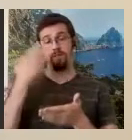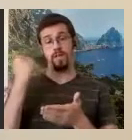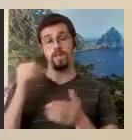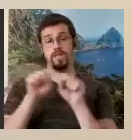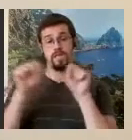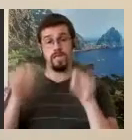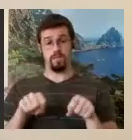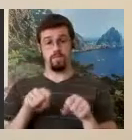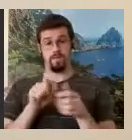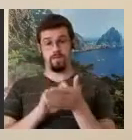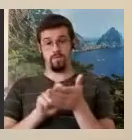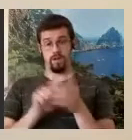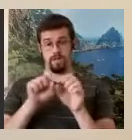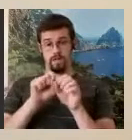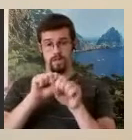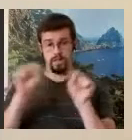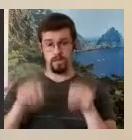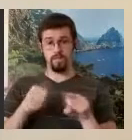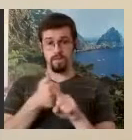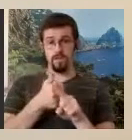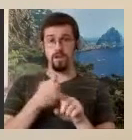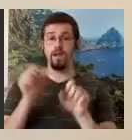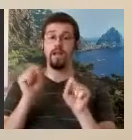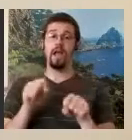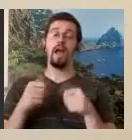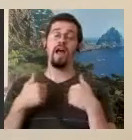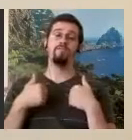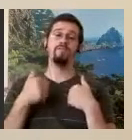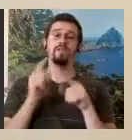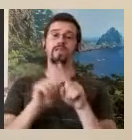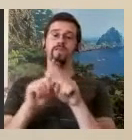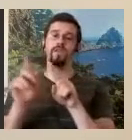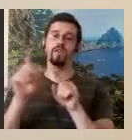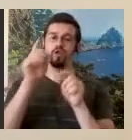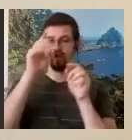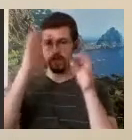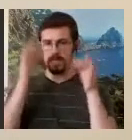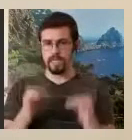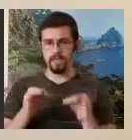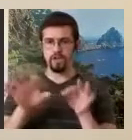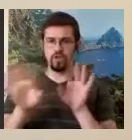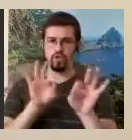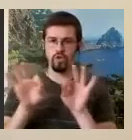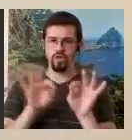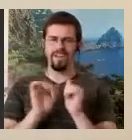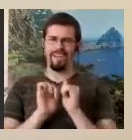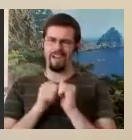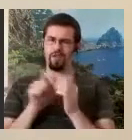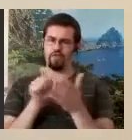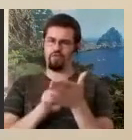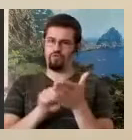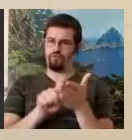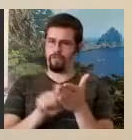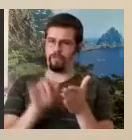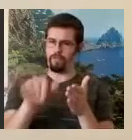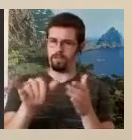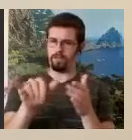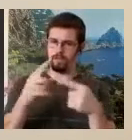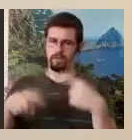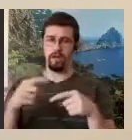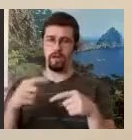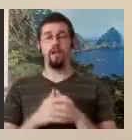being put to use, different choices and decisions are being made about how to apply that writing system, and they will